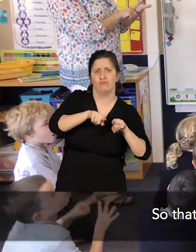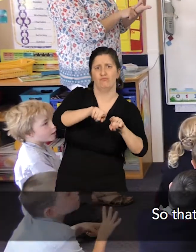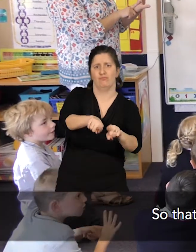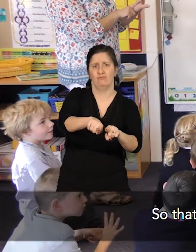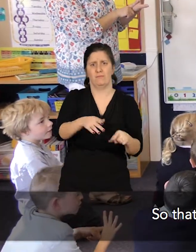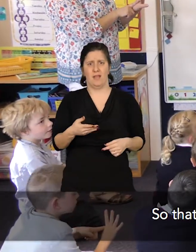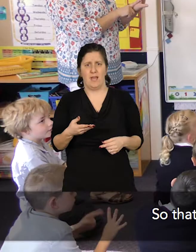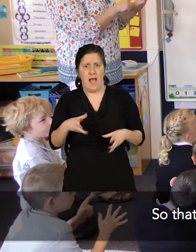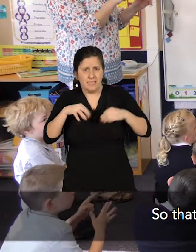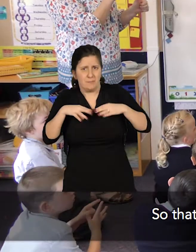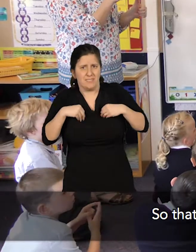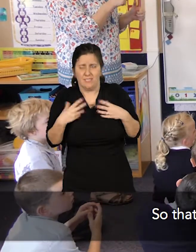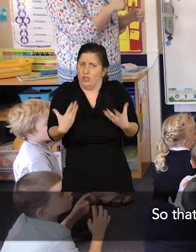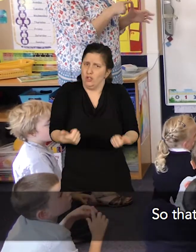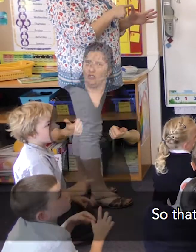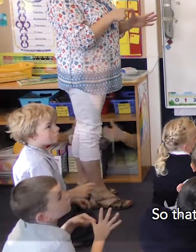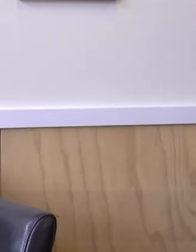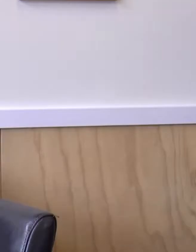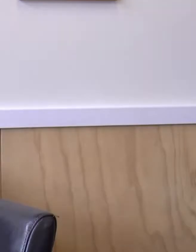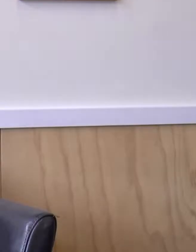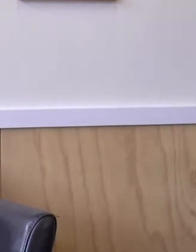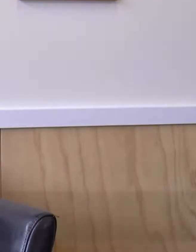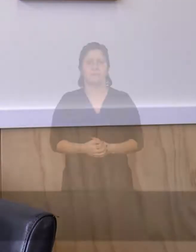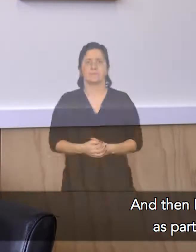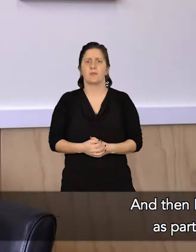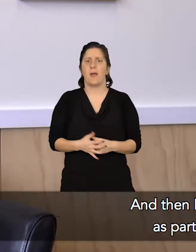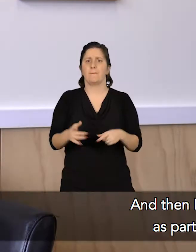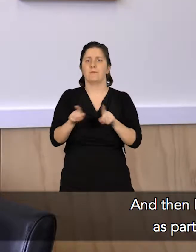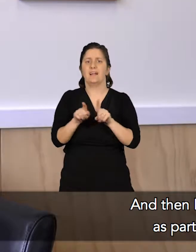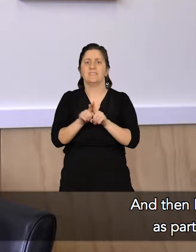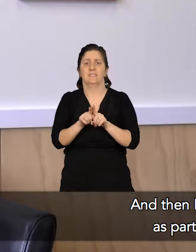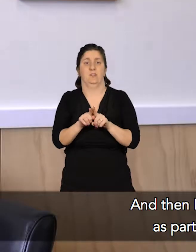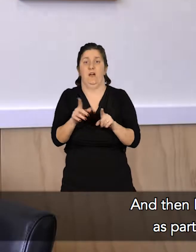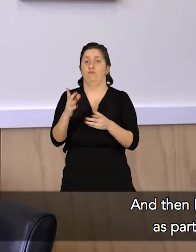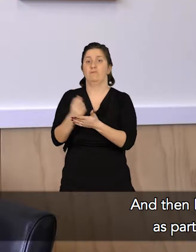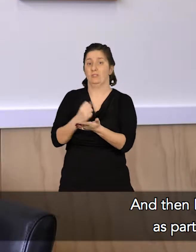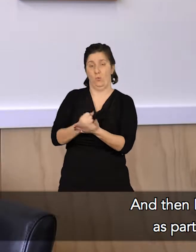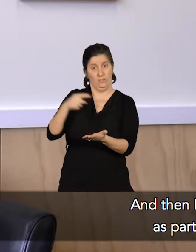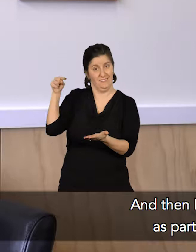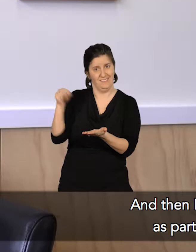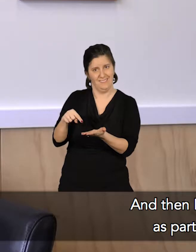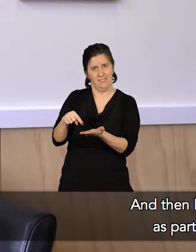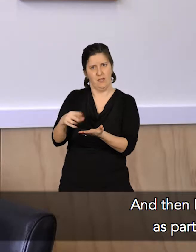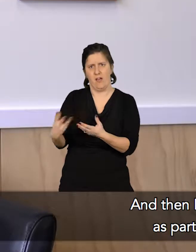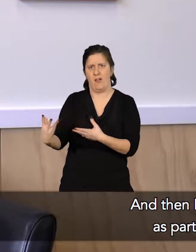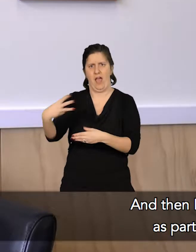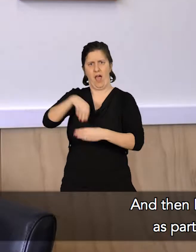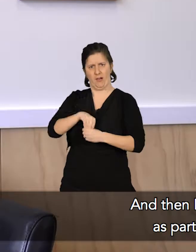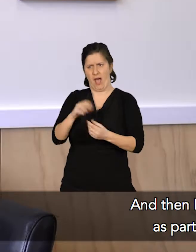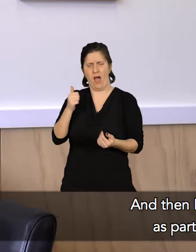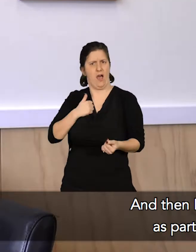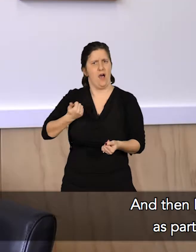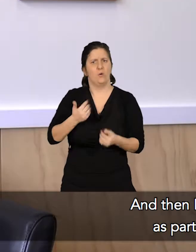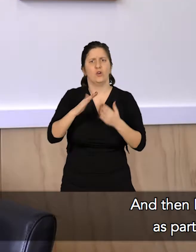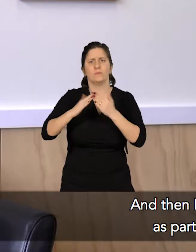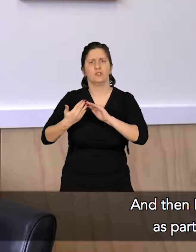him. So that acceptance, that's been really big. And then I think the resources that having Andre as